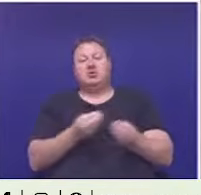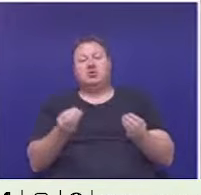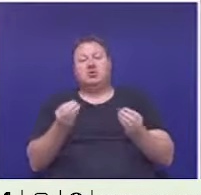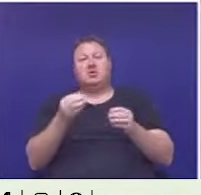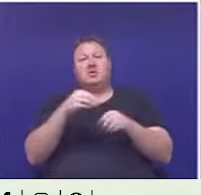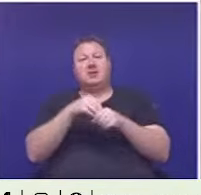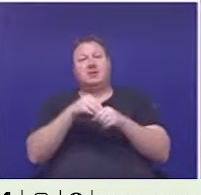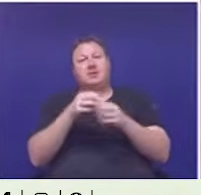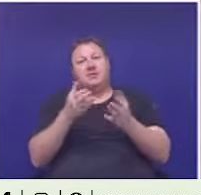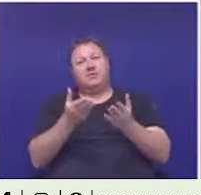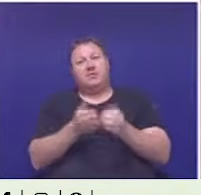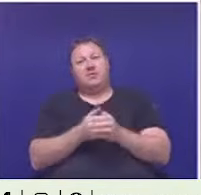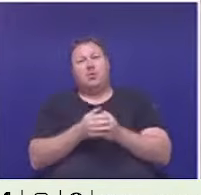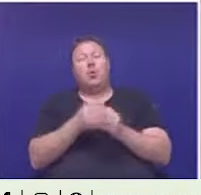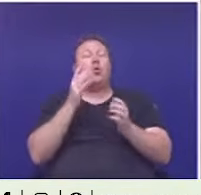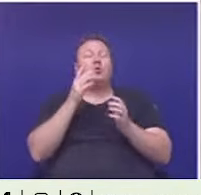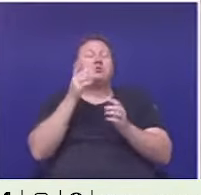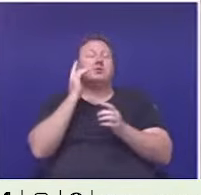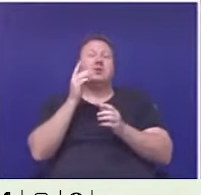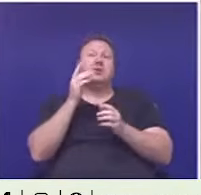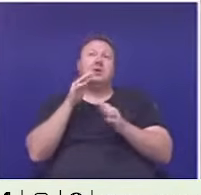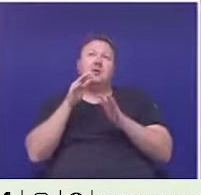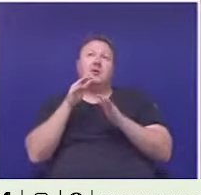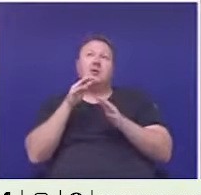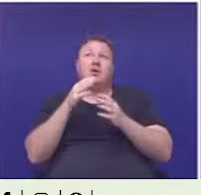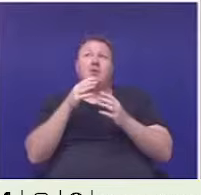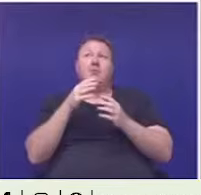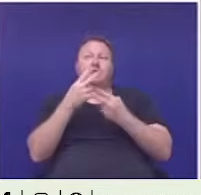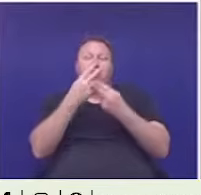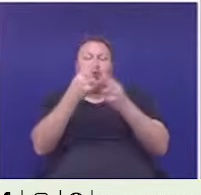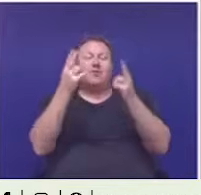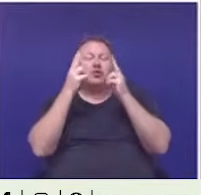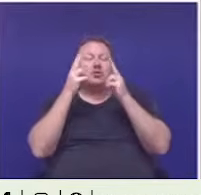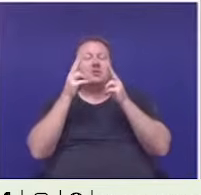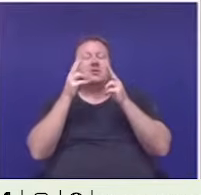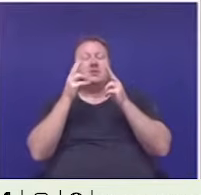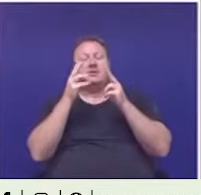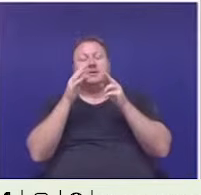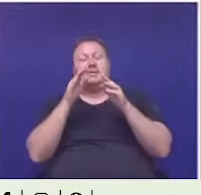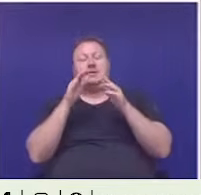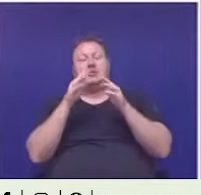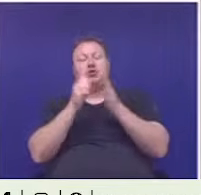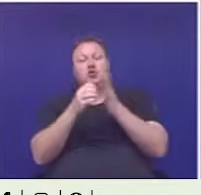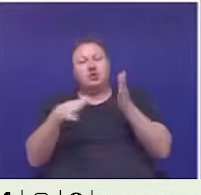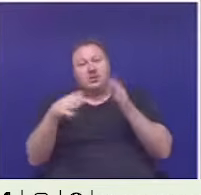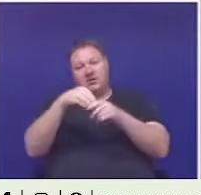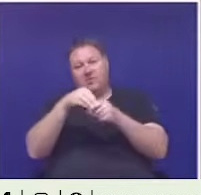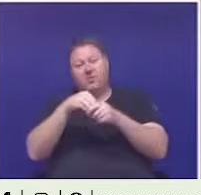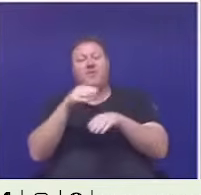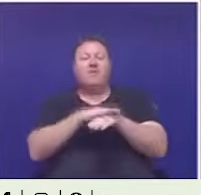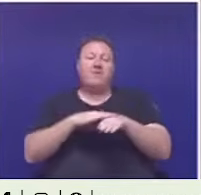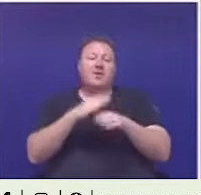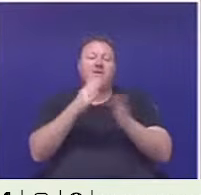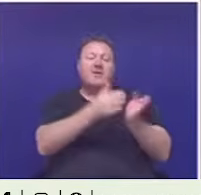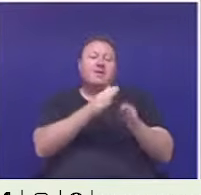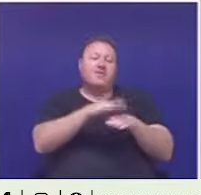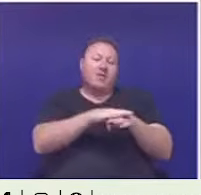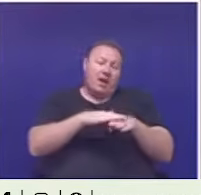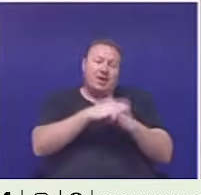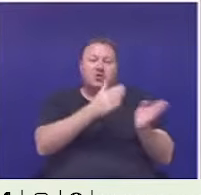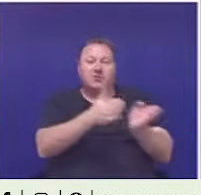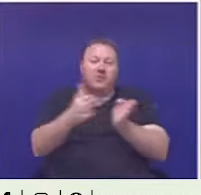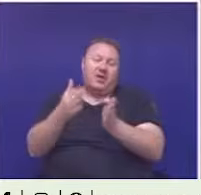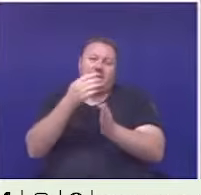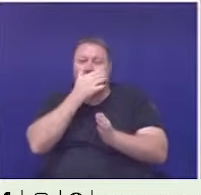are on that scheme are people who are wanting to pursue foundation phase teaching. We are putting some investment behind mother